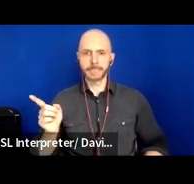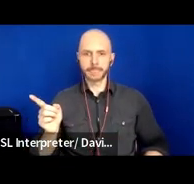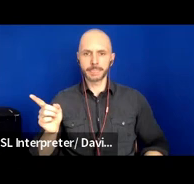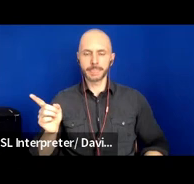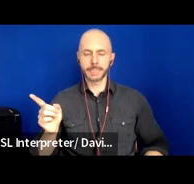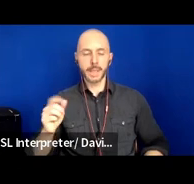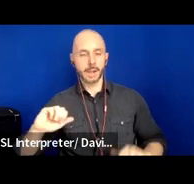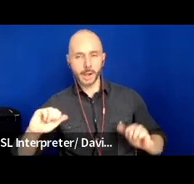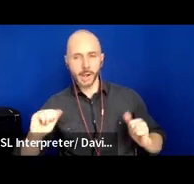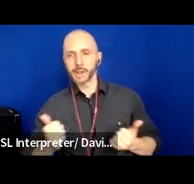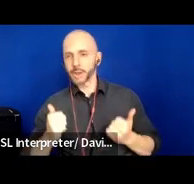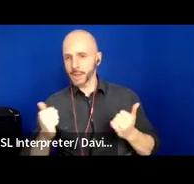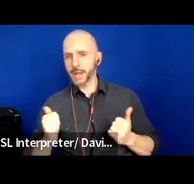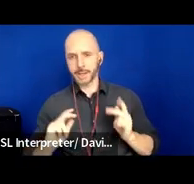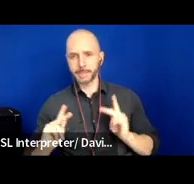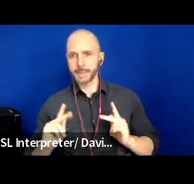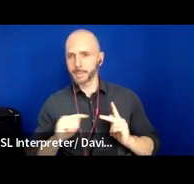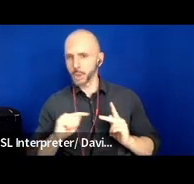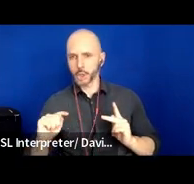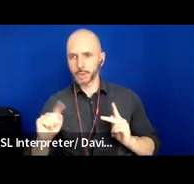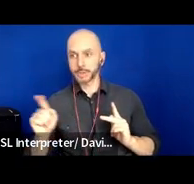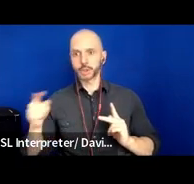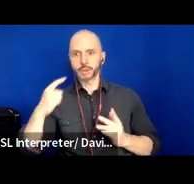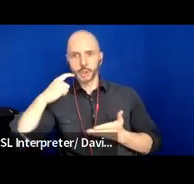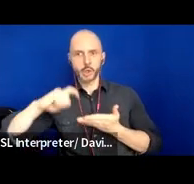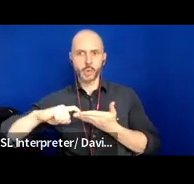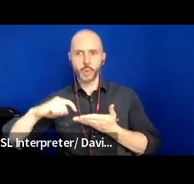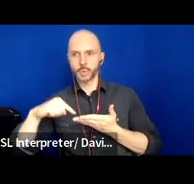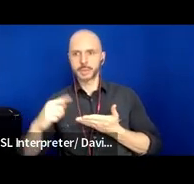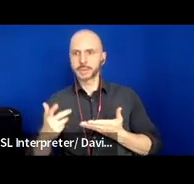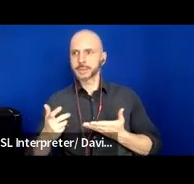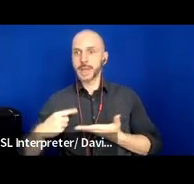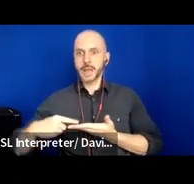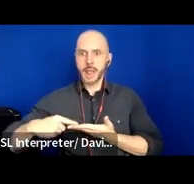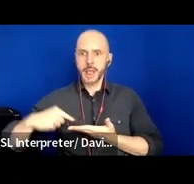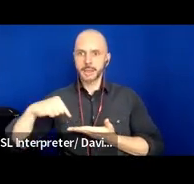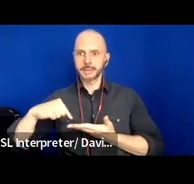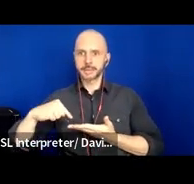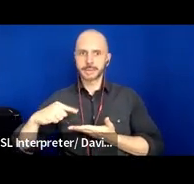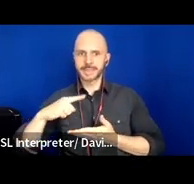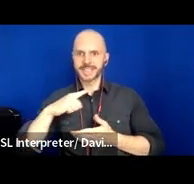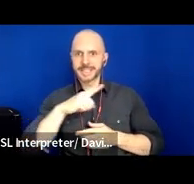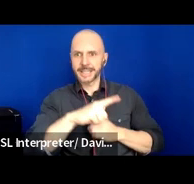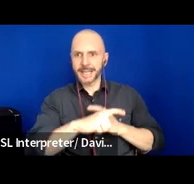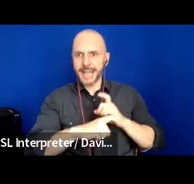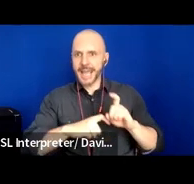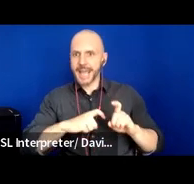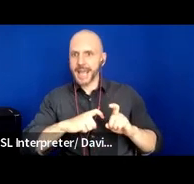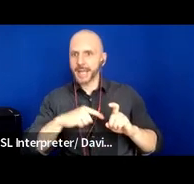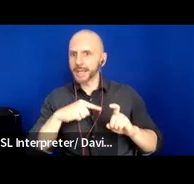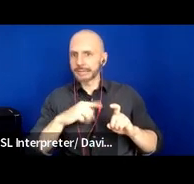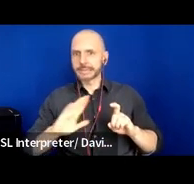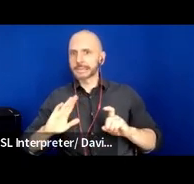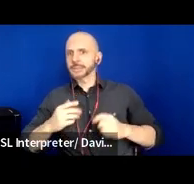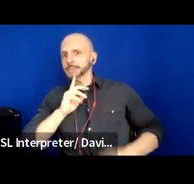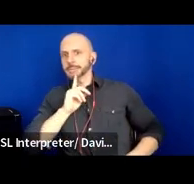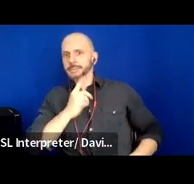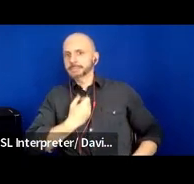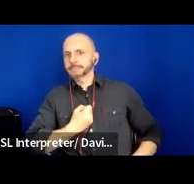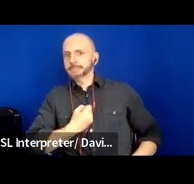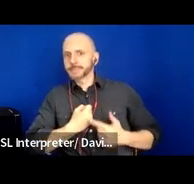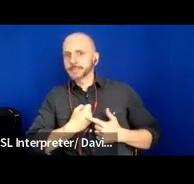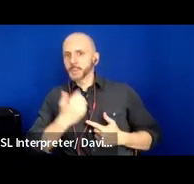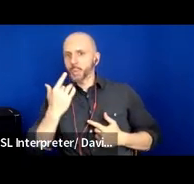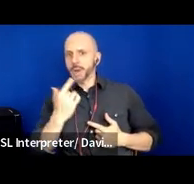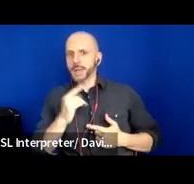even asking questions because of A, cancel culture reactions if they stumble or make